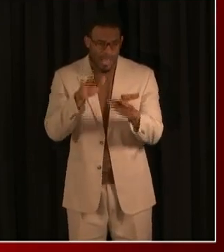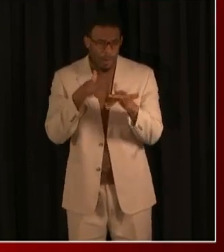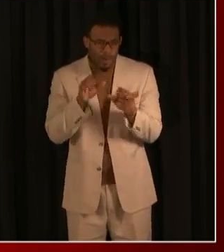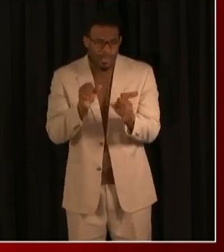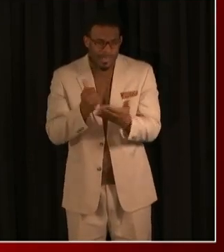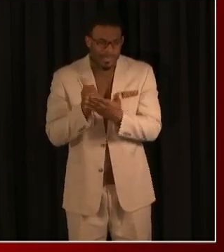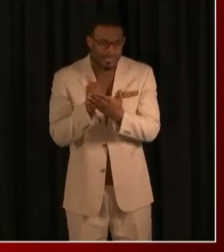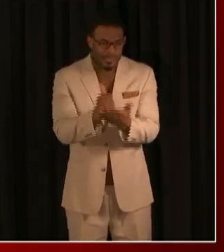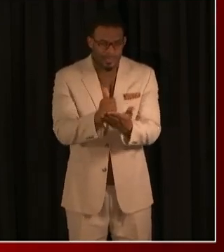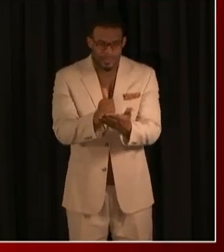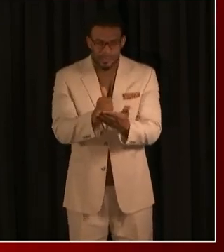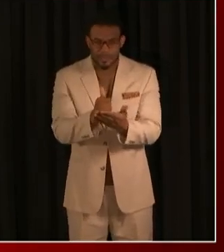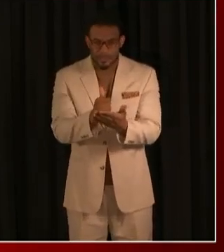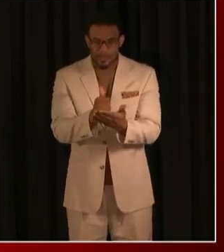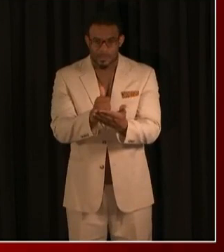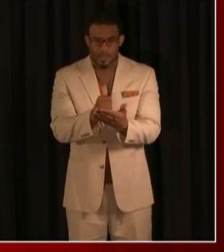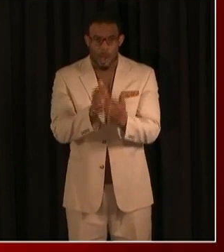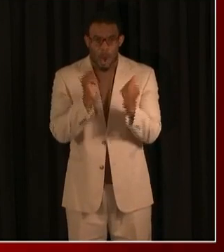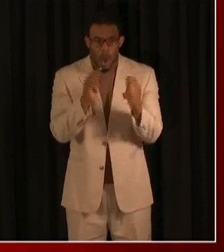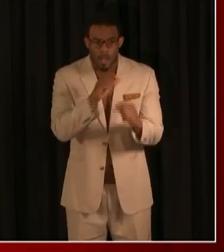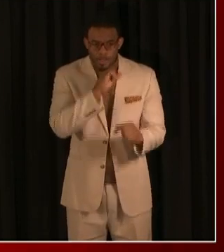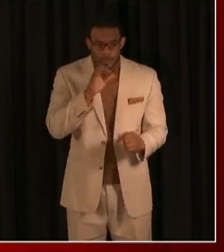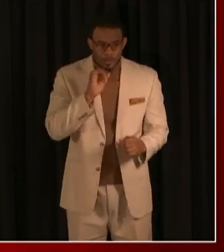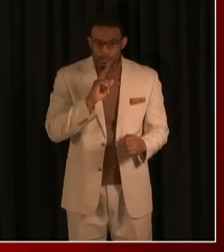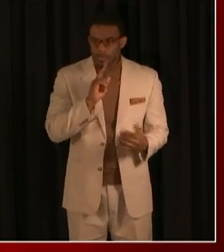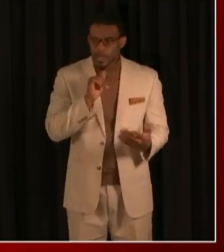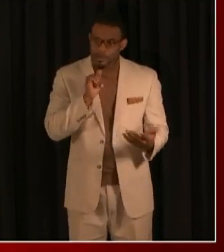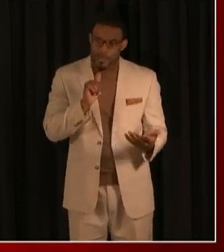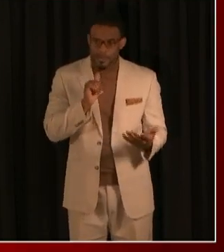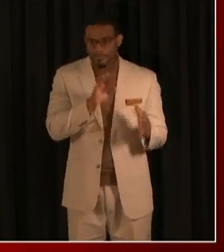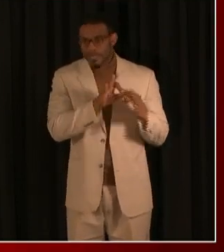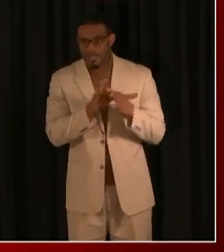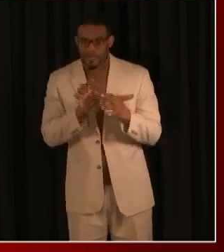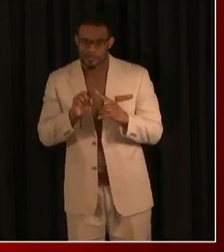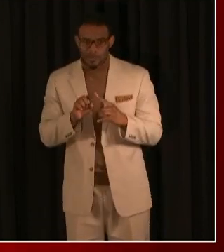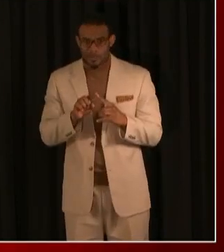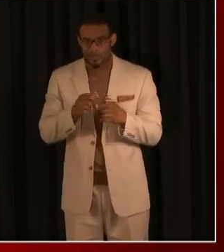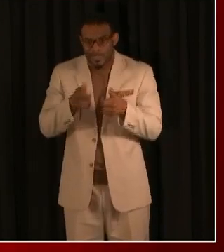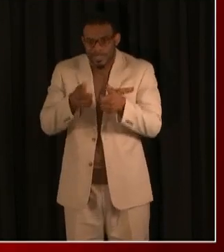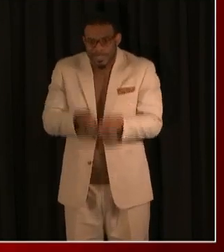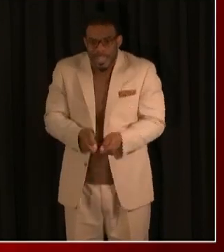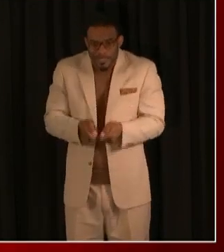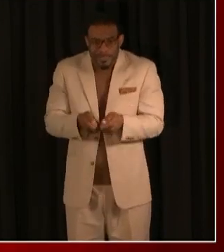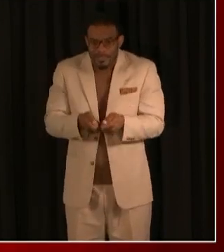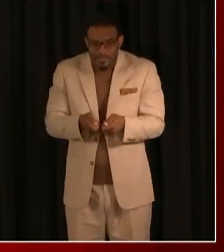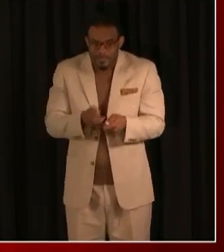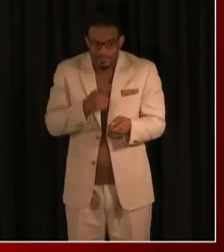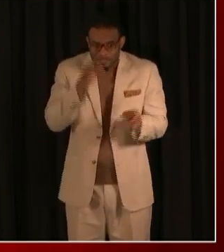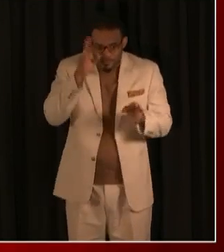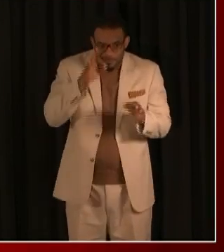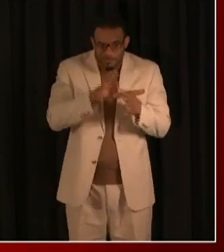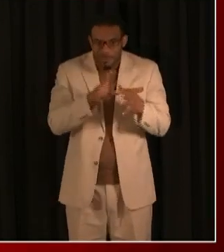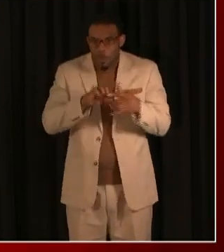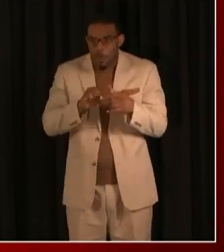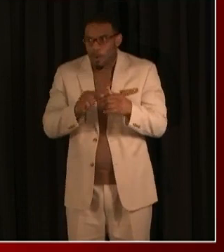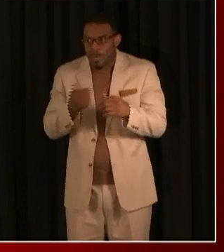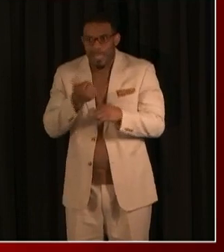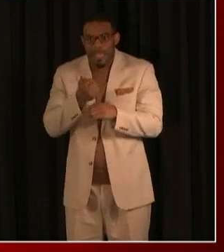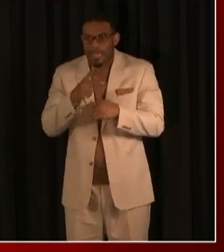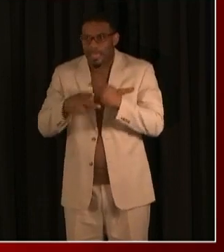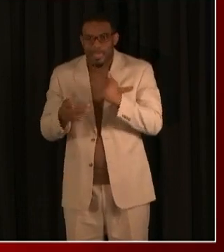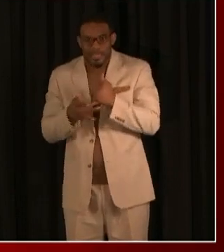to see how we can assist the seniors that aren't connected to text messaging as well as